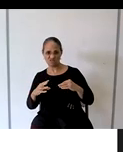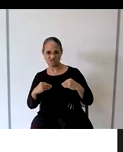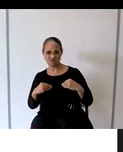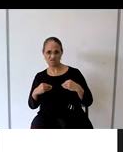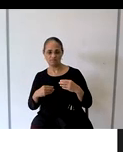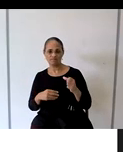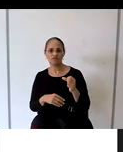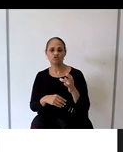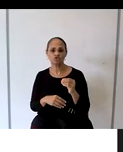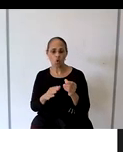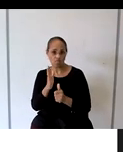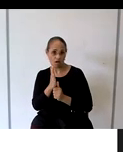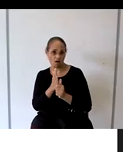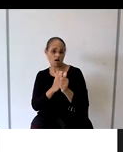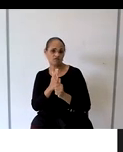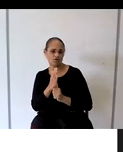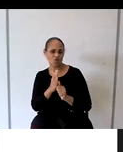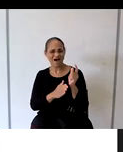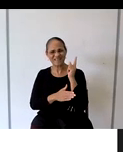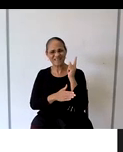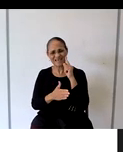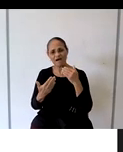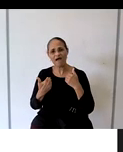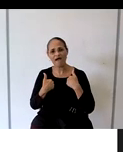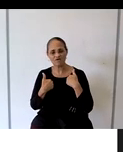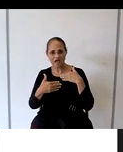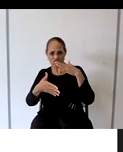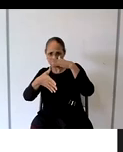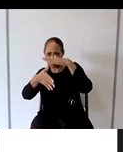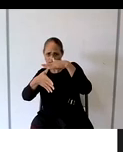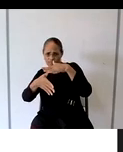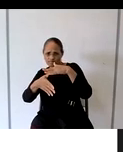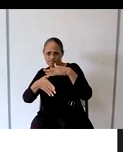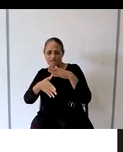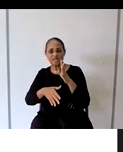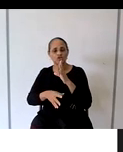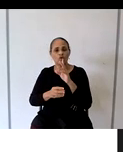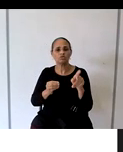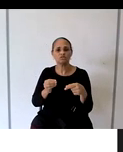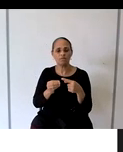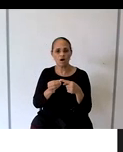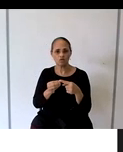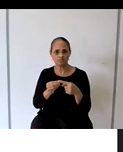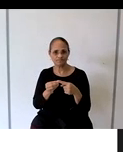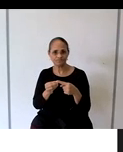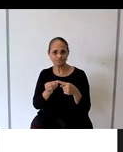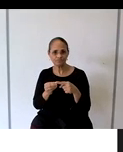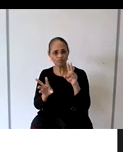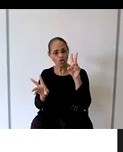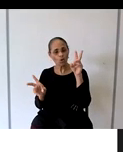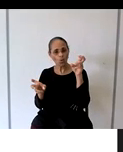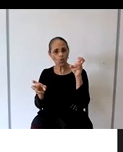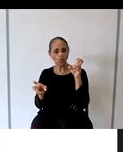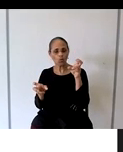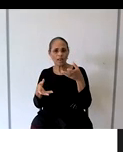And the articles, I think I have it at the top there. I talked about the quote there. Let me just see